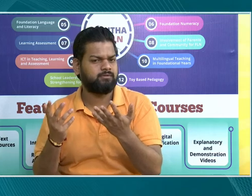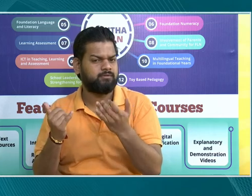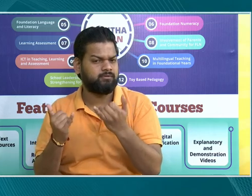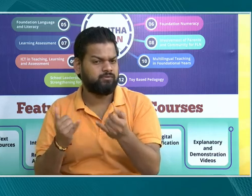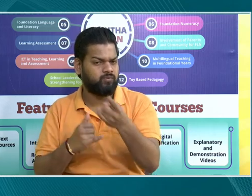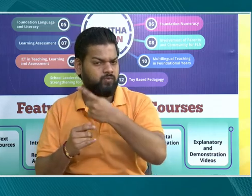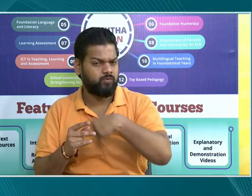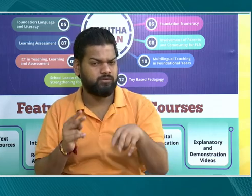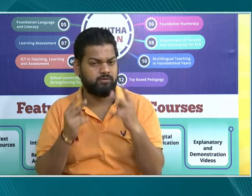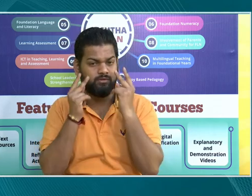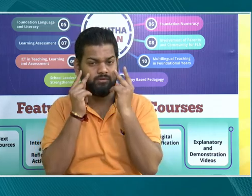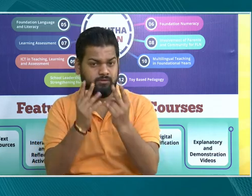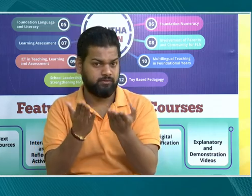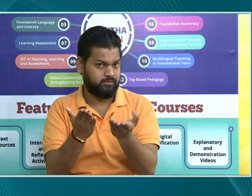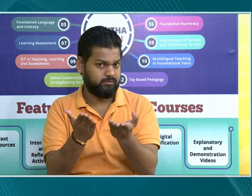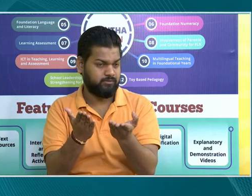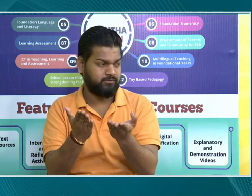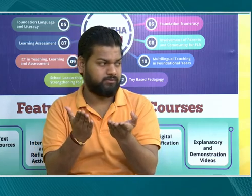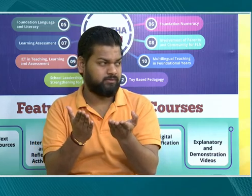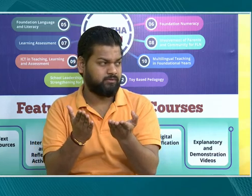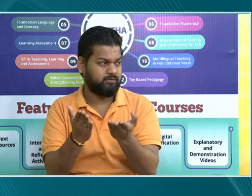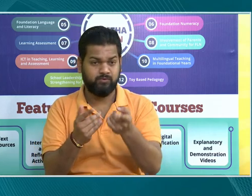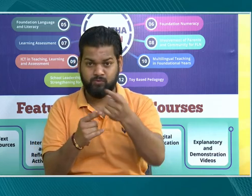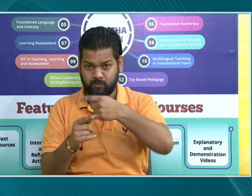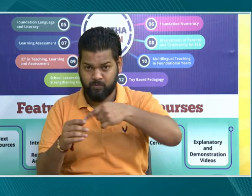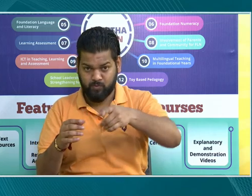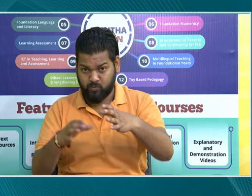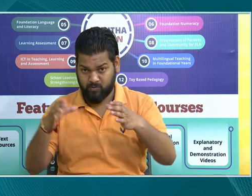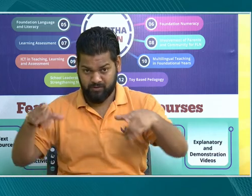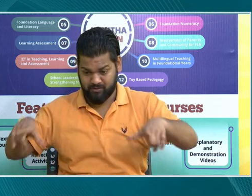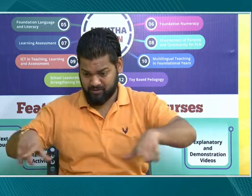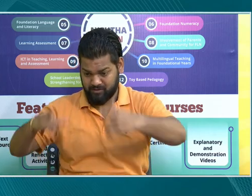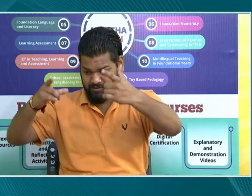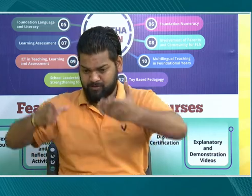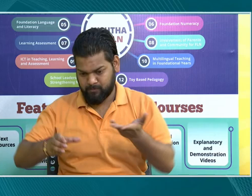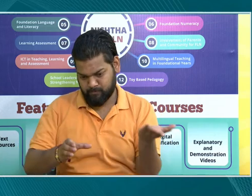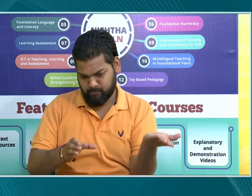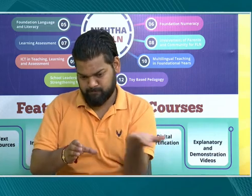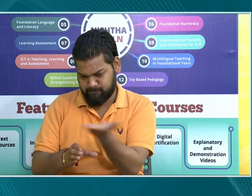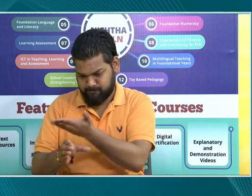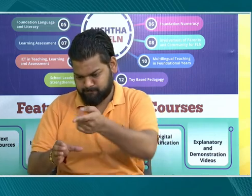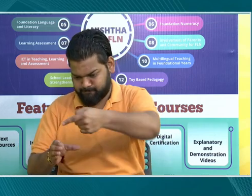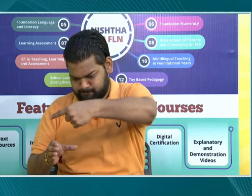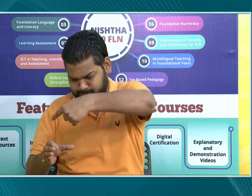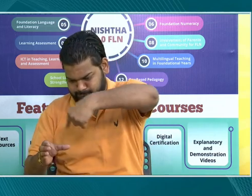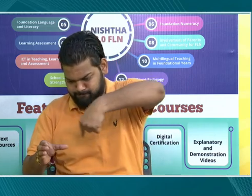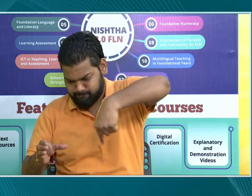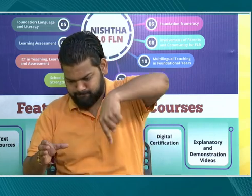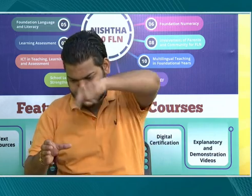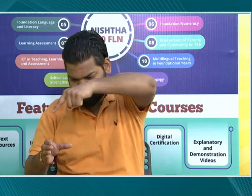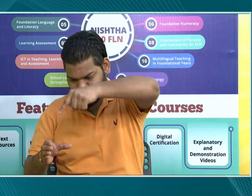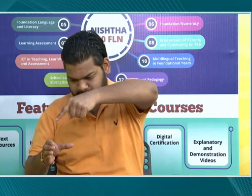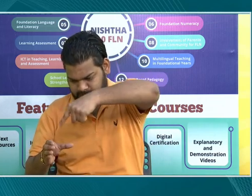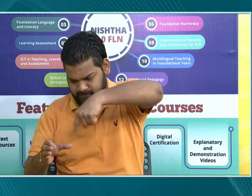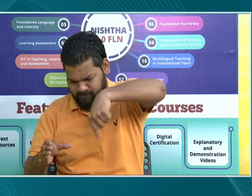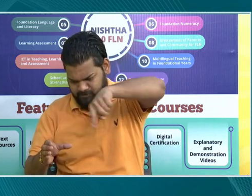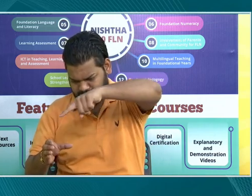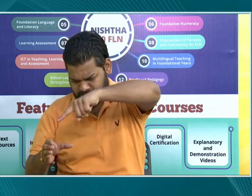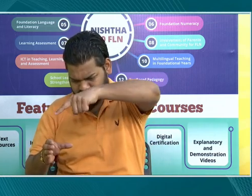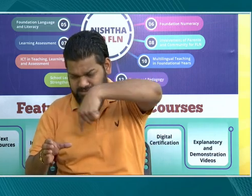this portion can be seen as this. Yeah. So the study of these lines, can you see